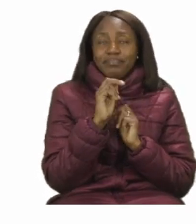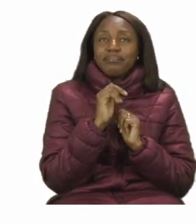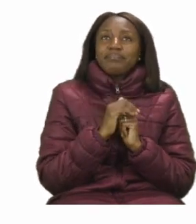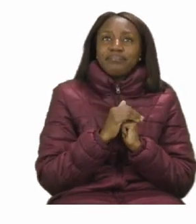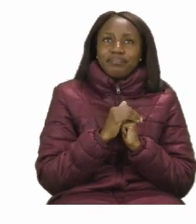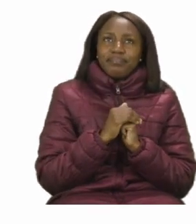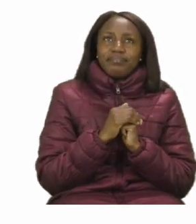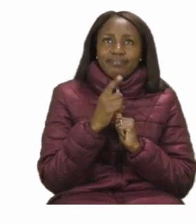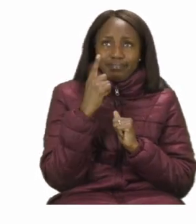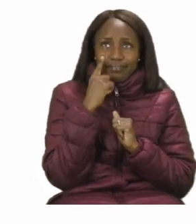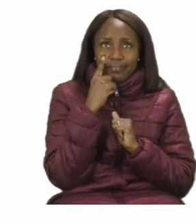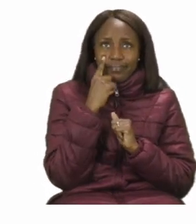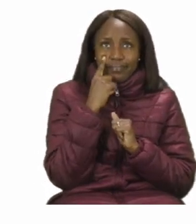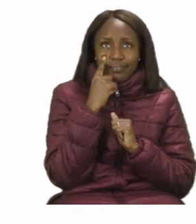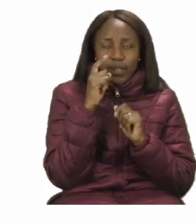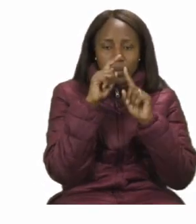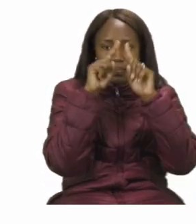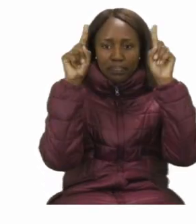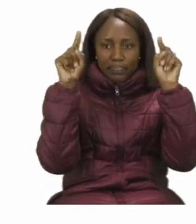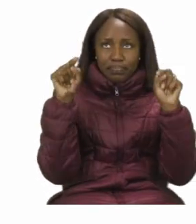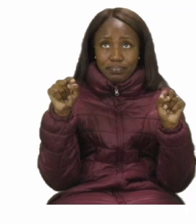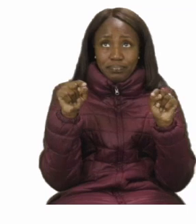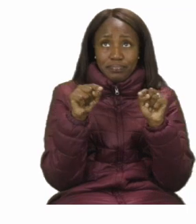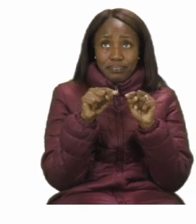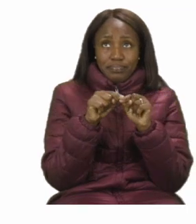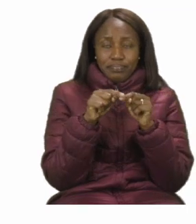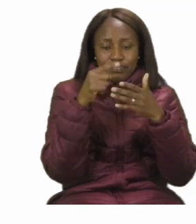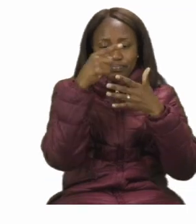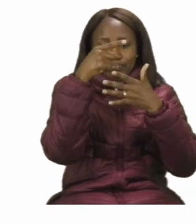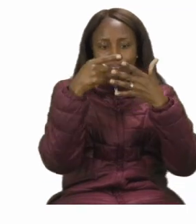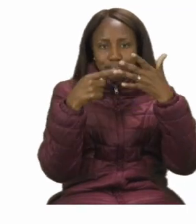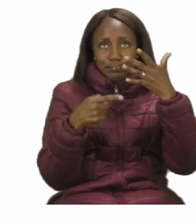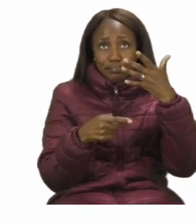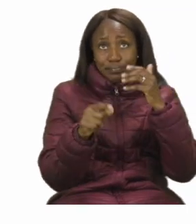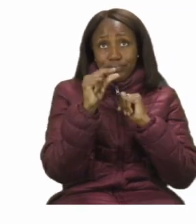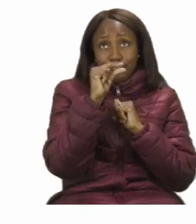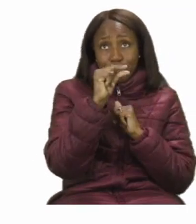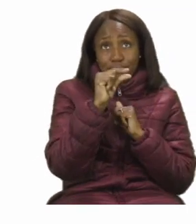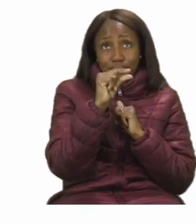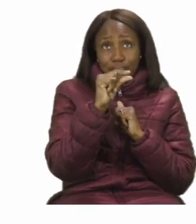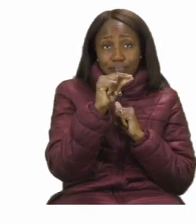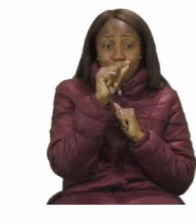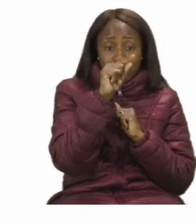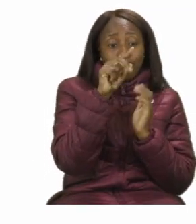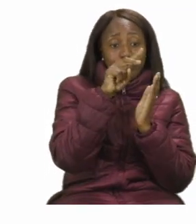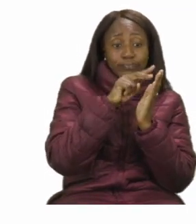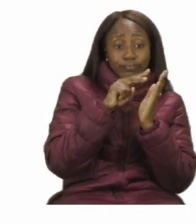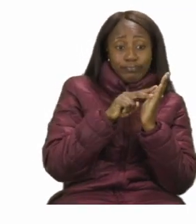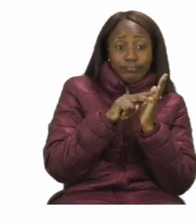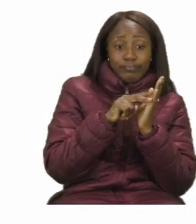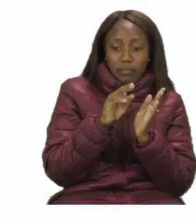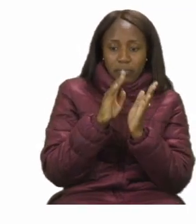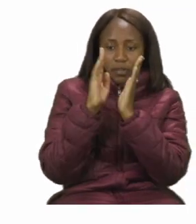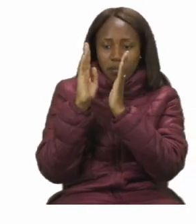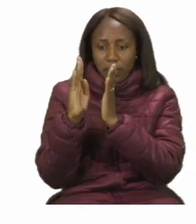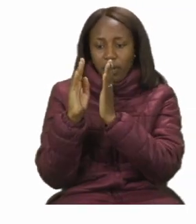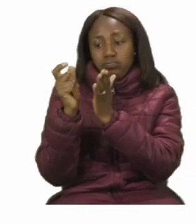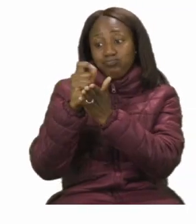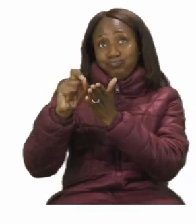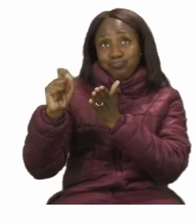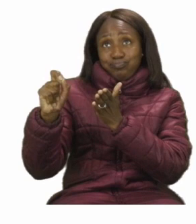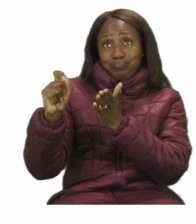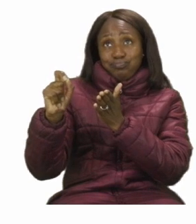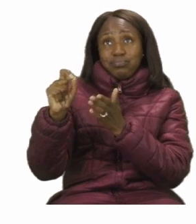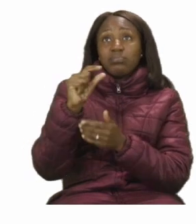will see there's a little block with words in it. On the one side, it says read